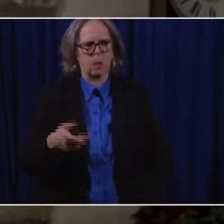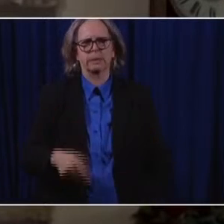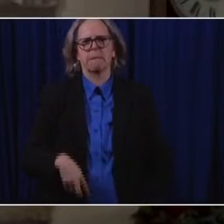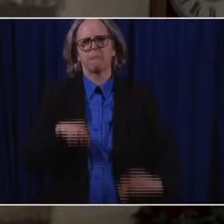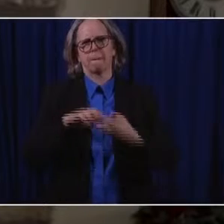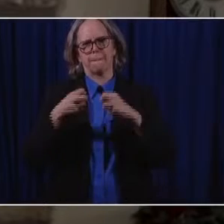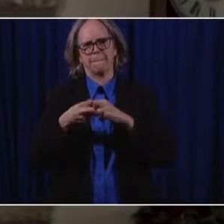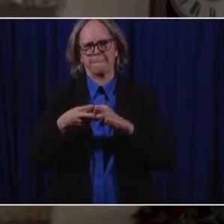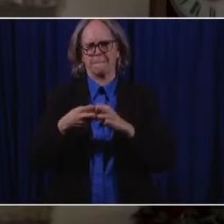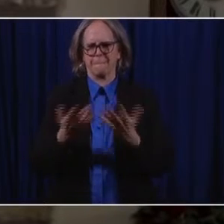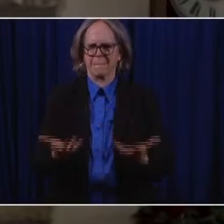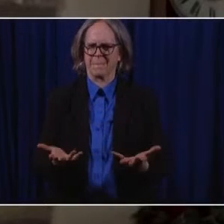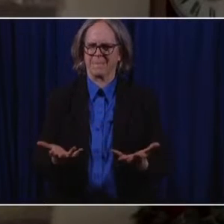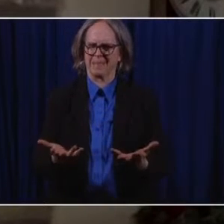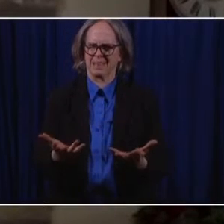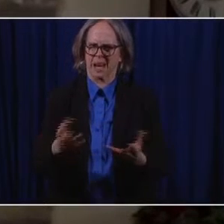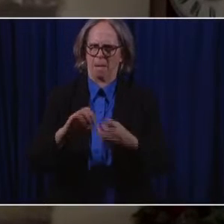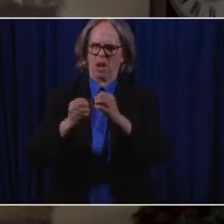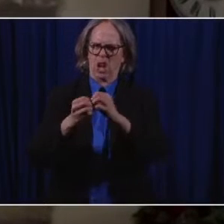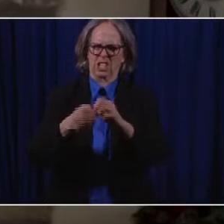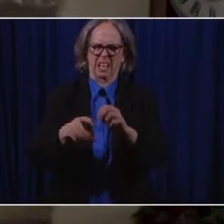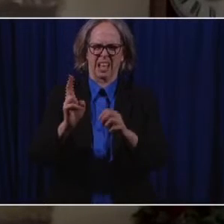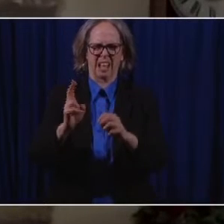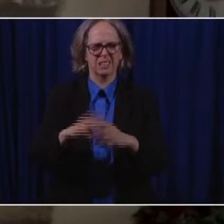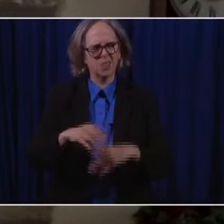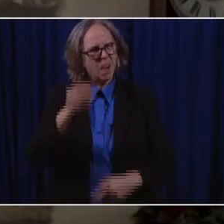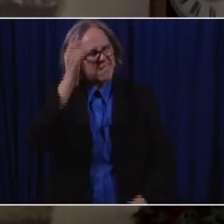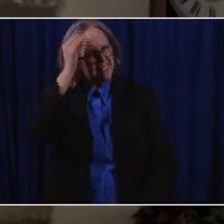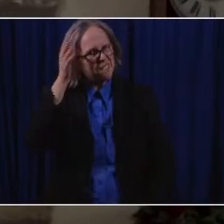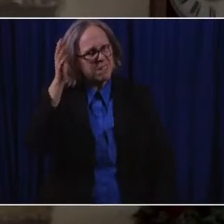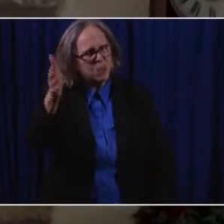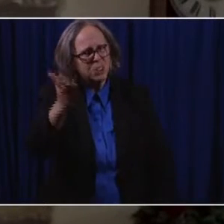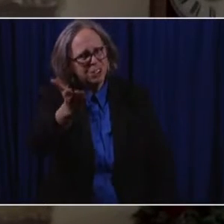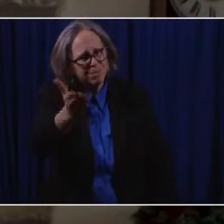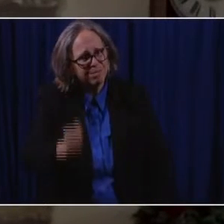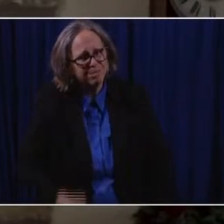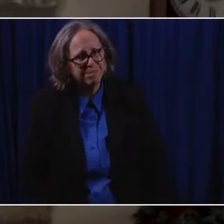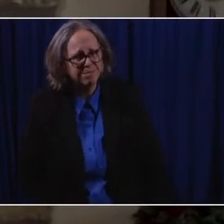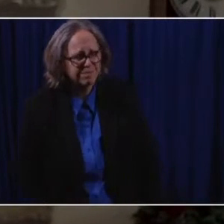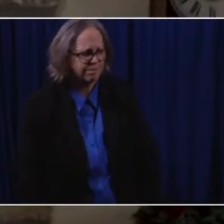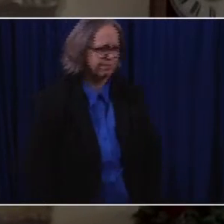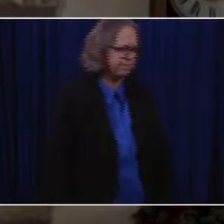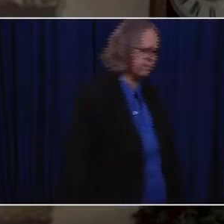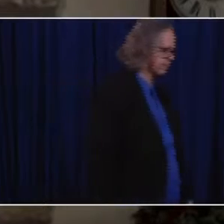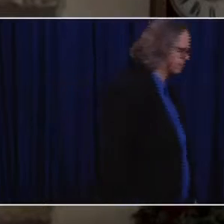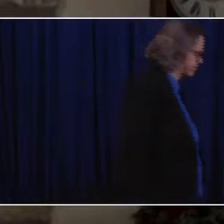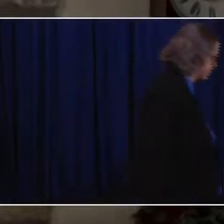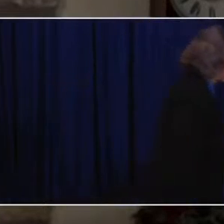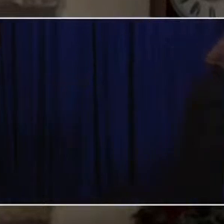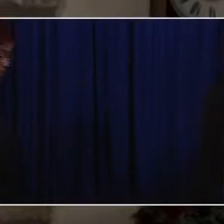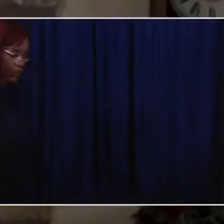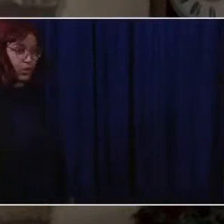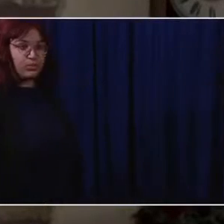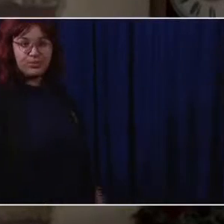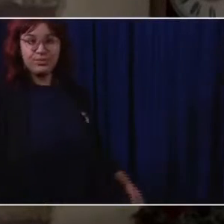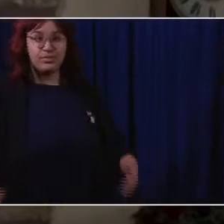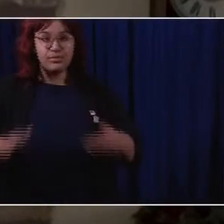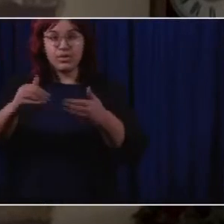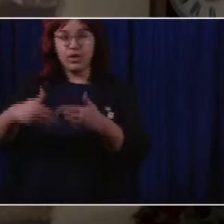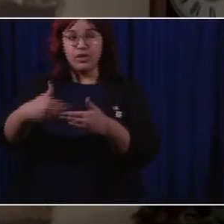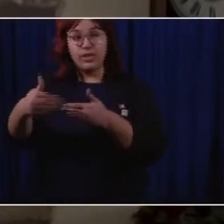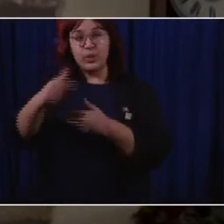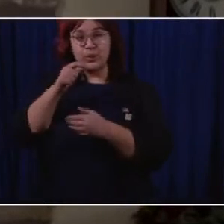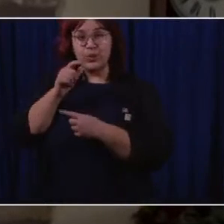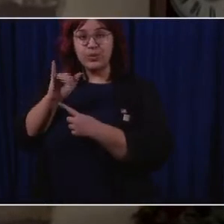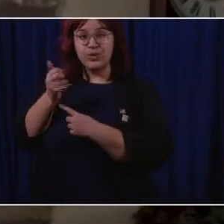look towards the future. Next question is from Jackie Borchert at the Cincinnati Enquirer. Hey, Jackie. Hey,